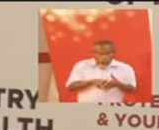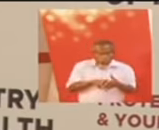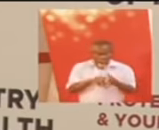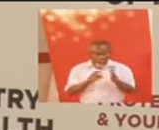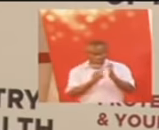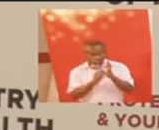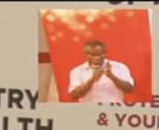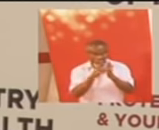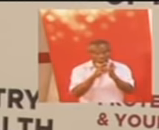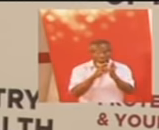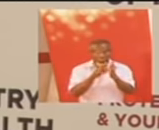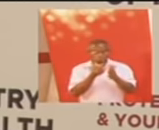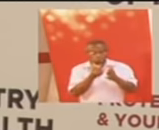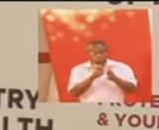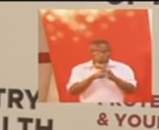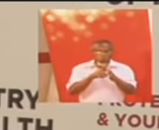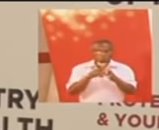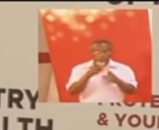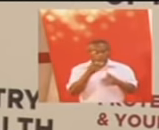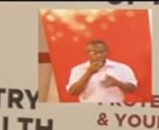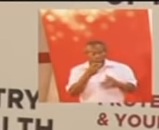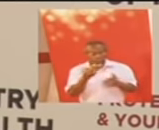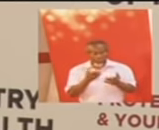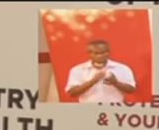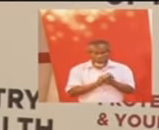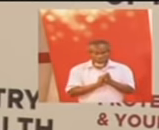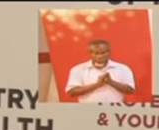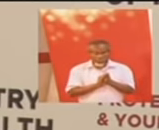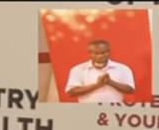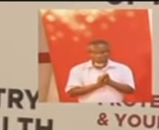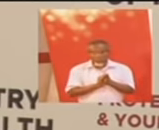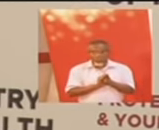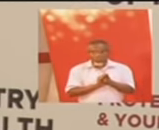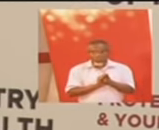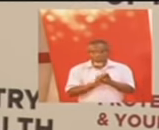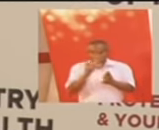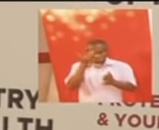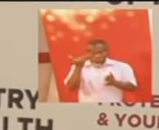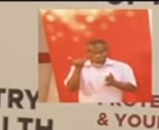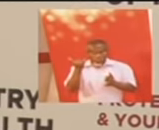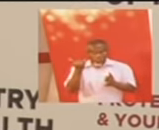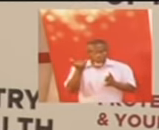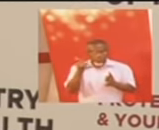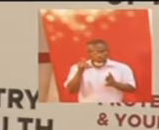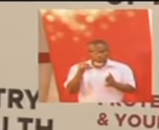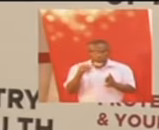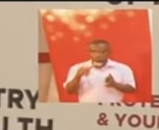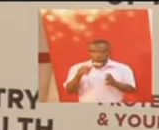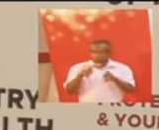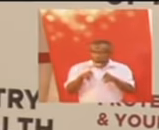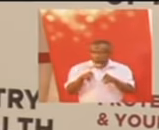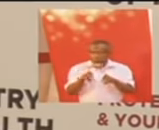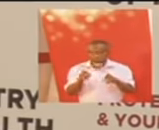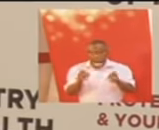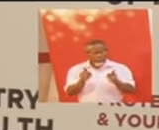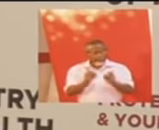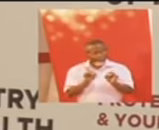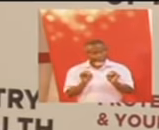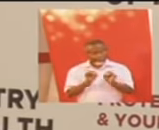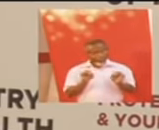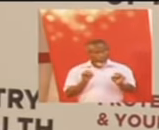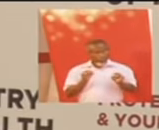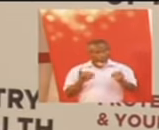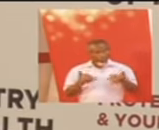as well as those who may not. Simply being, the reason being that persons who do not have these medical